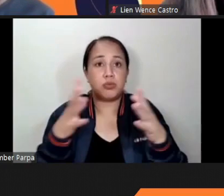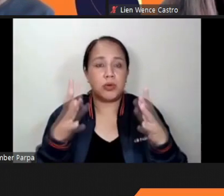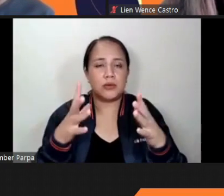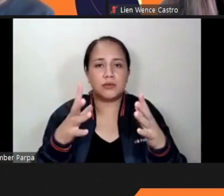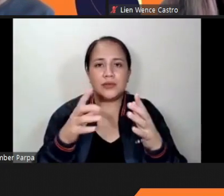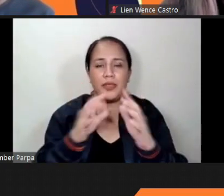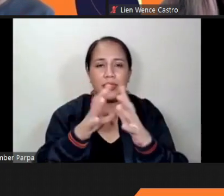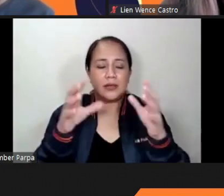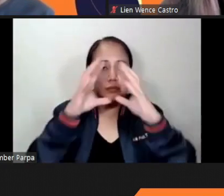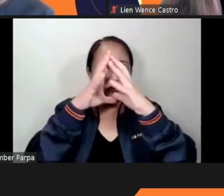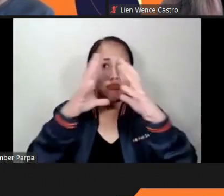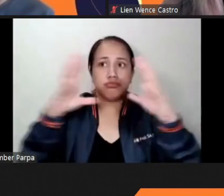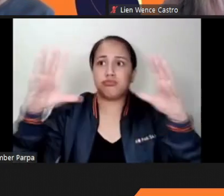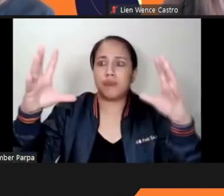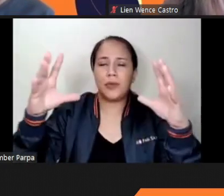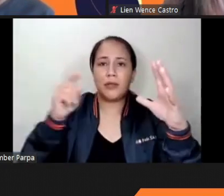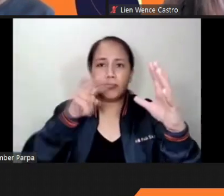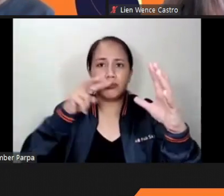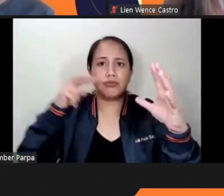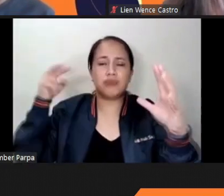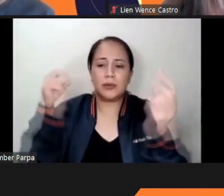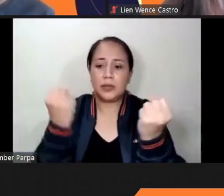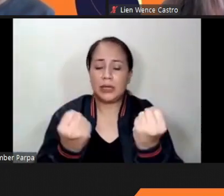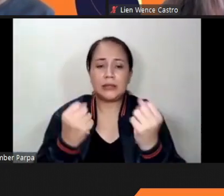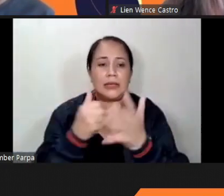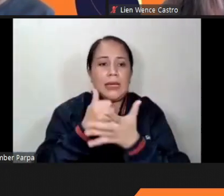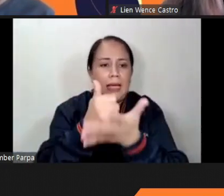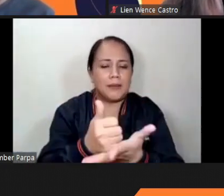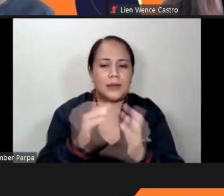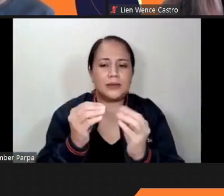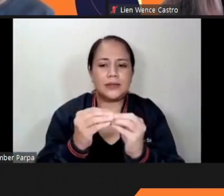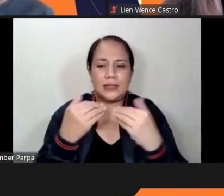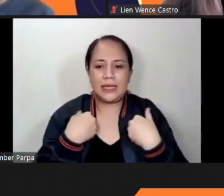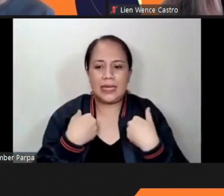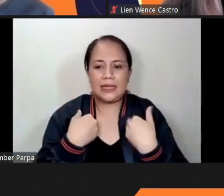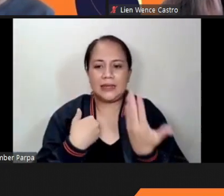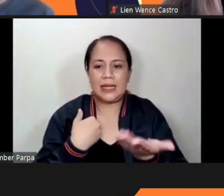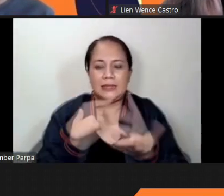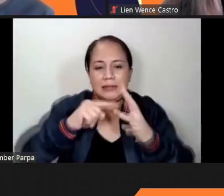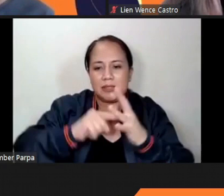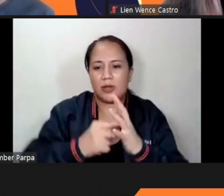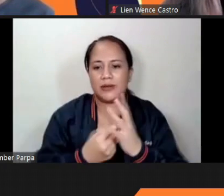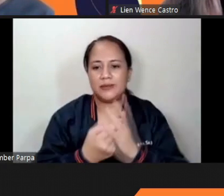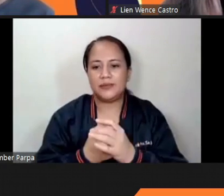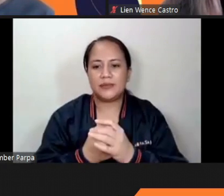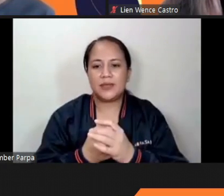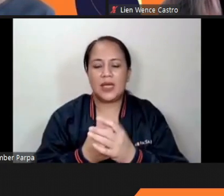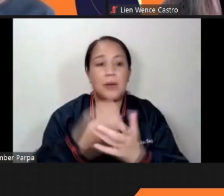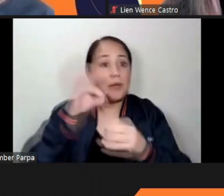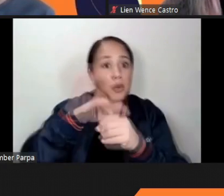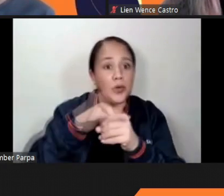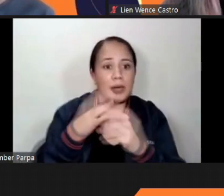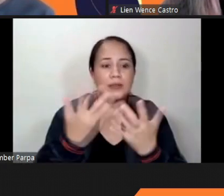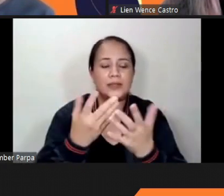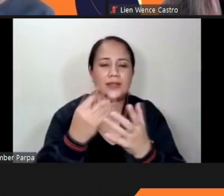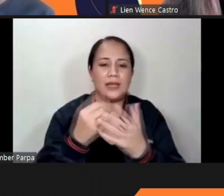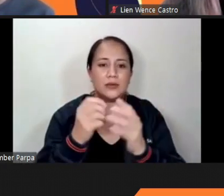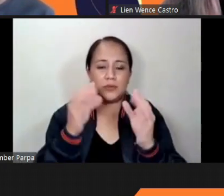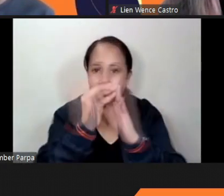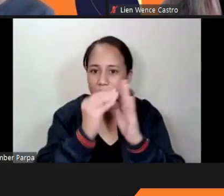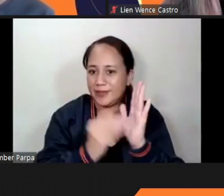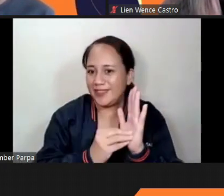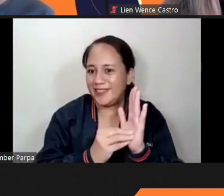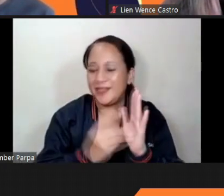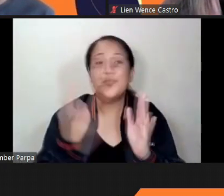wider pictures. And with that, it really helps us to have and initiate mga initiatives, ganon, programs and ordinances